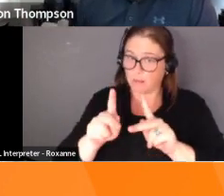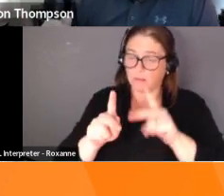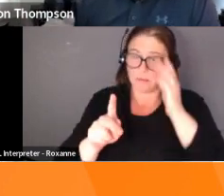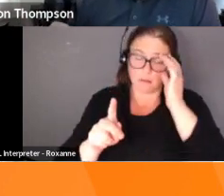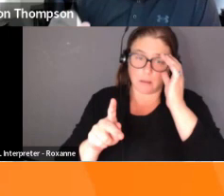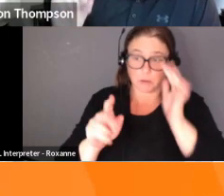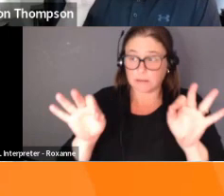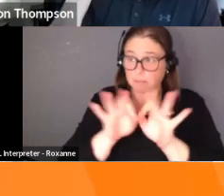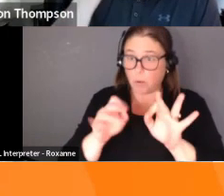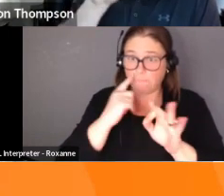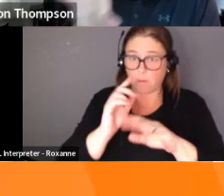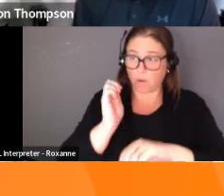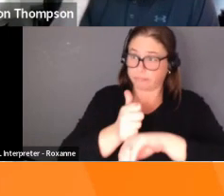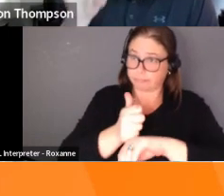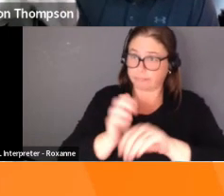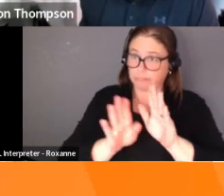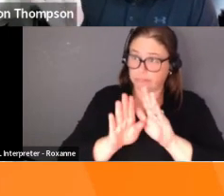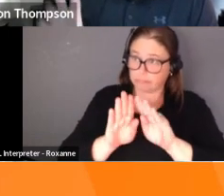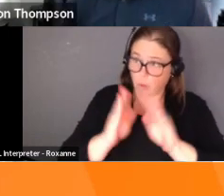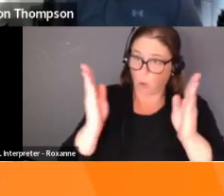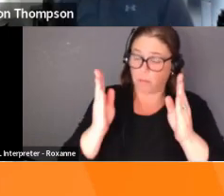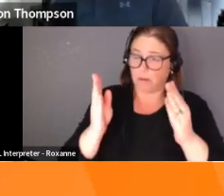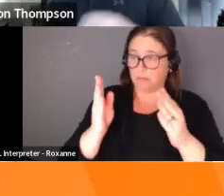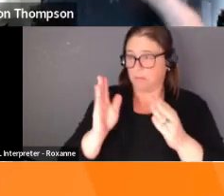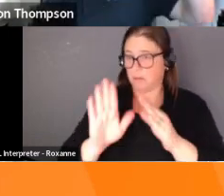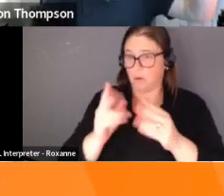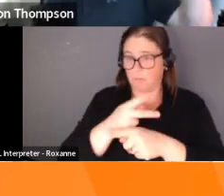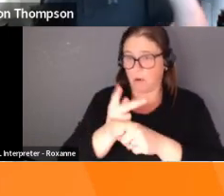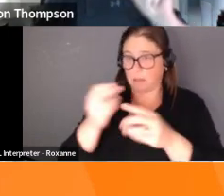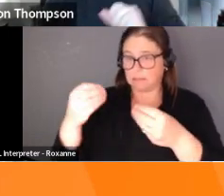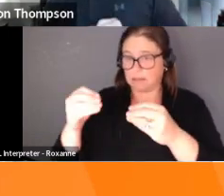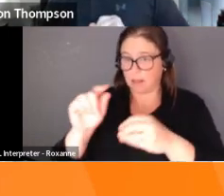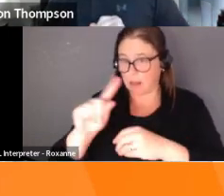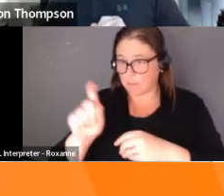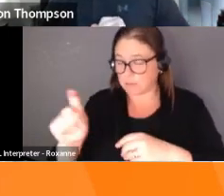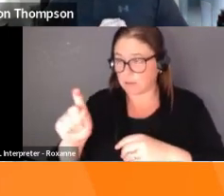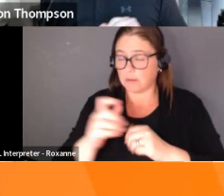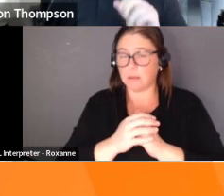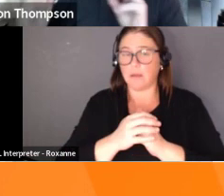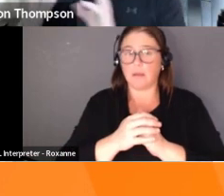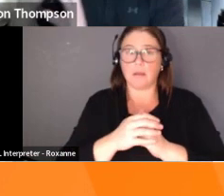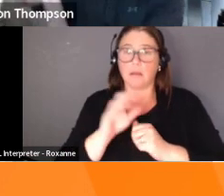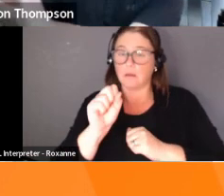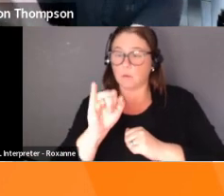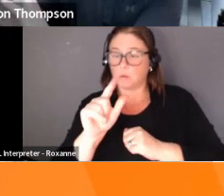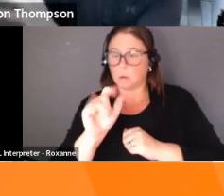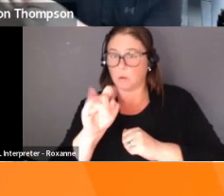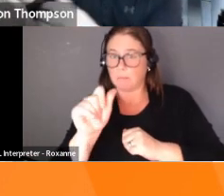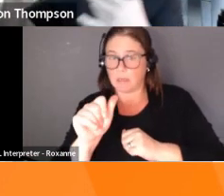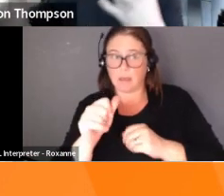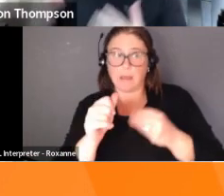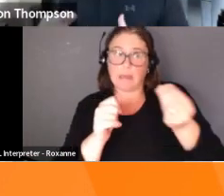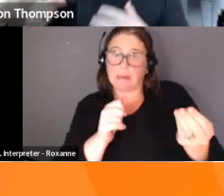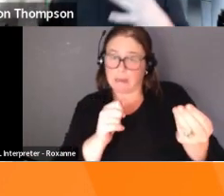is important, and ensuring you have the budget allocated for maybe a discount code for your social followers and the Vine